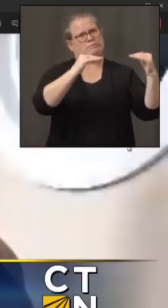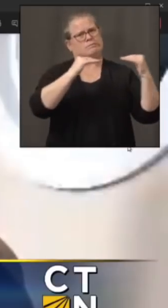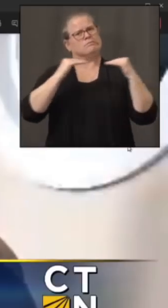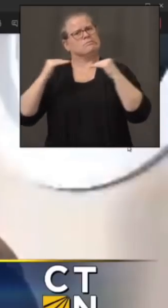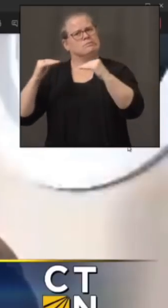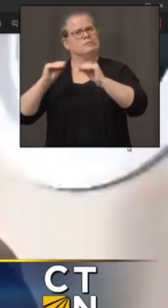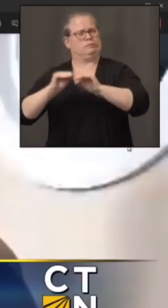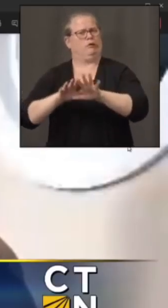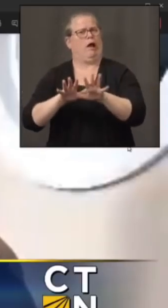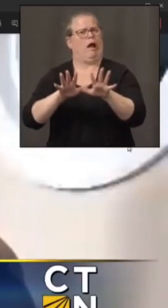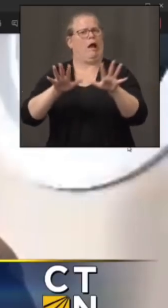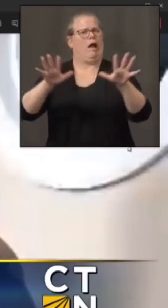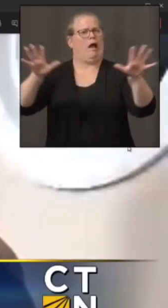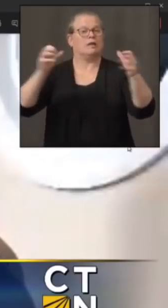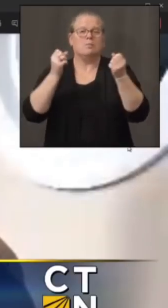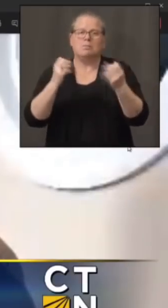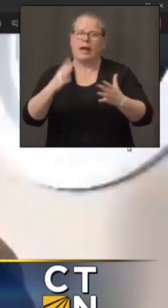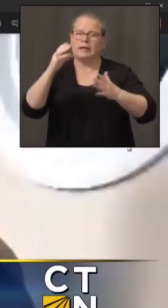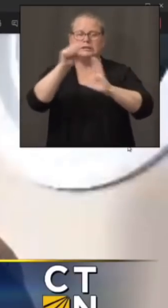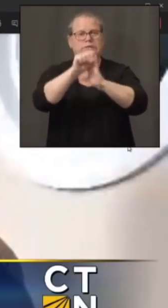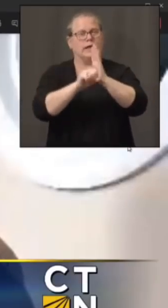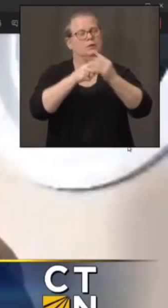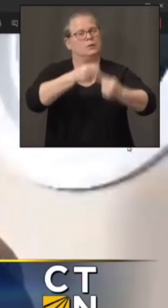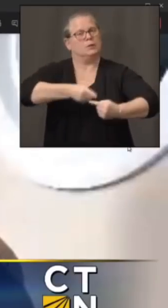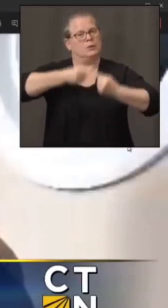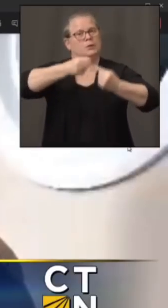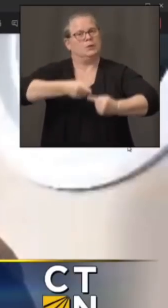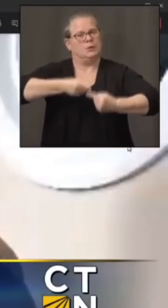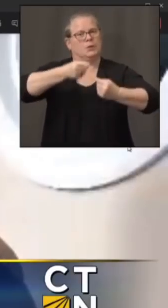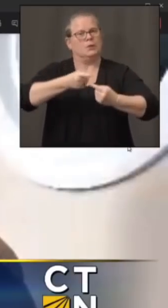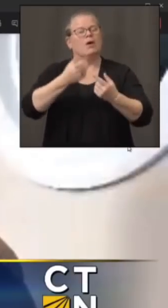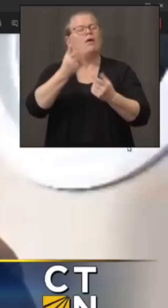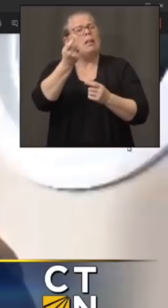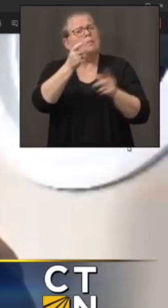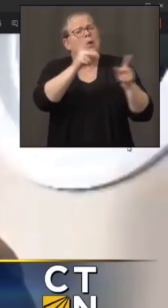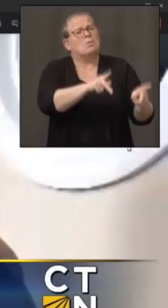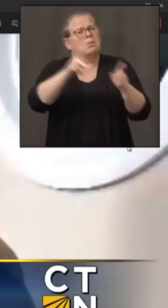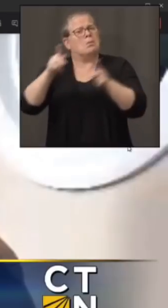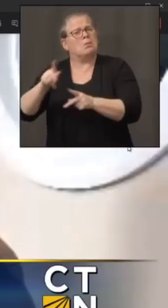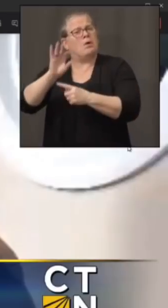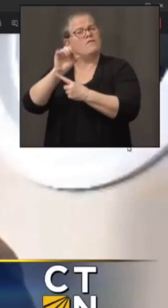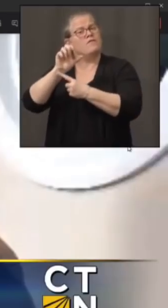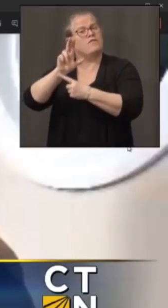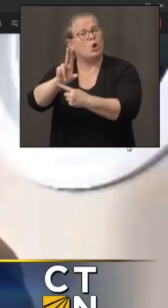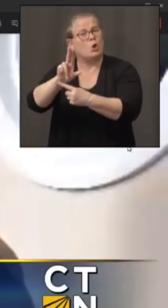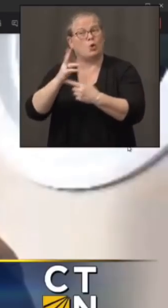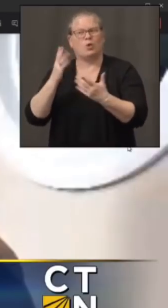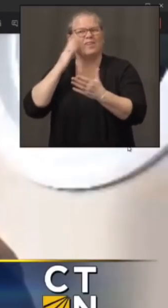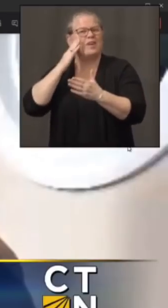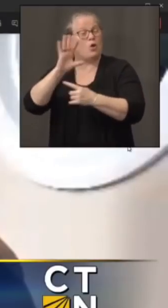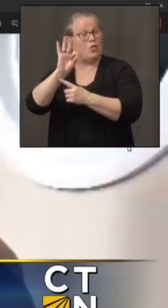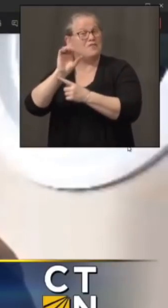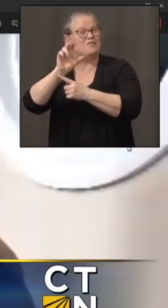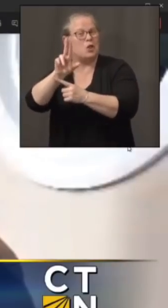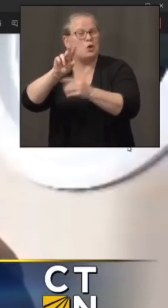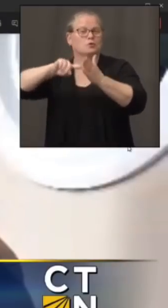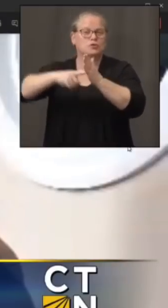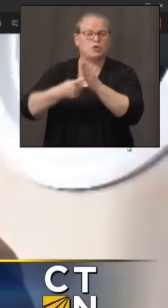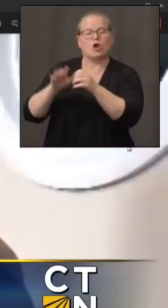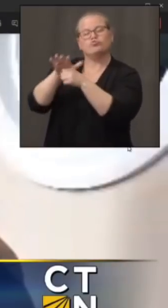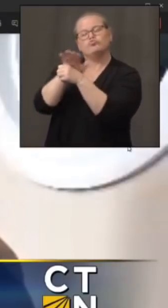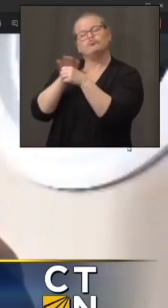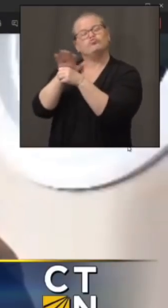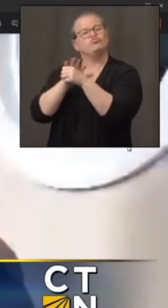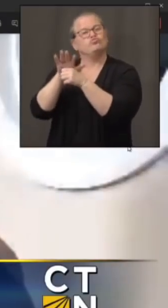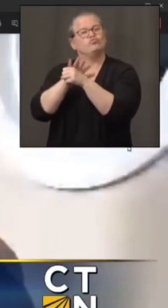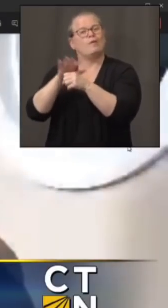pressed right now. A lot like the flu season. The flu season typically starts as a very regionalized epidemic, and then eventually it becomes a more confluent